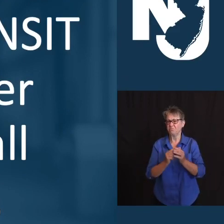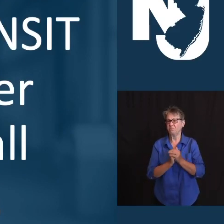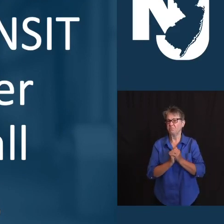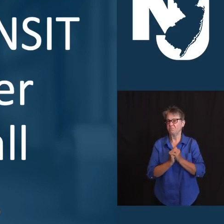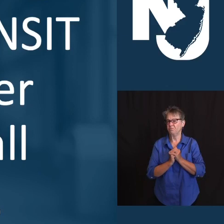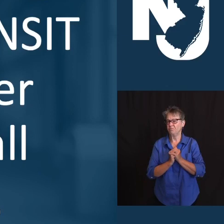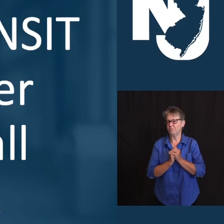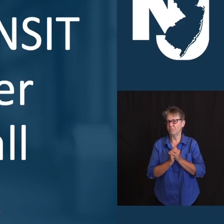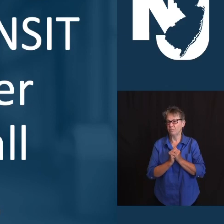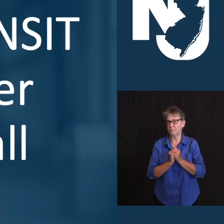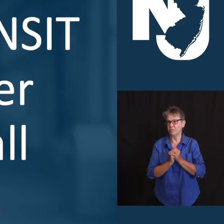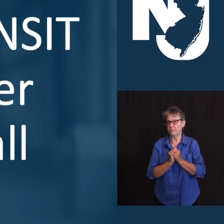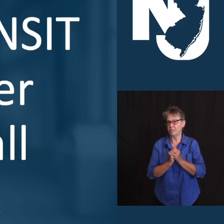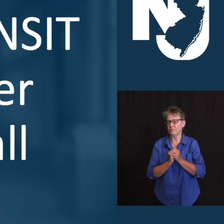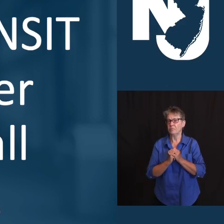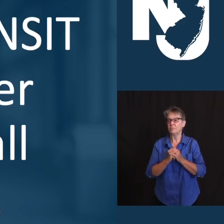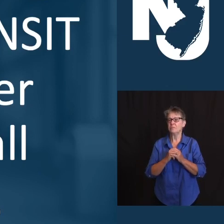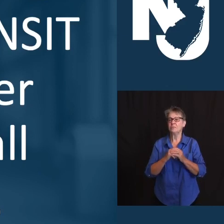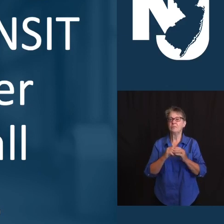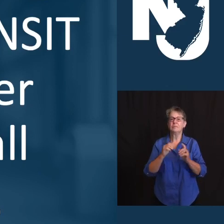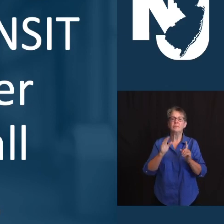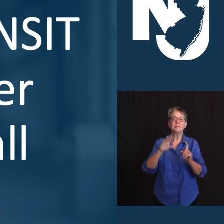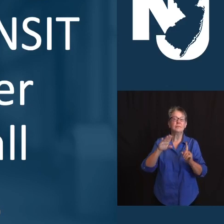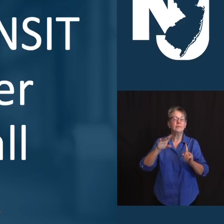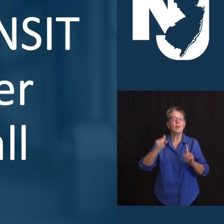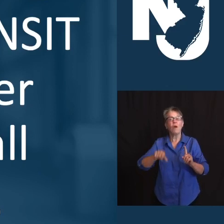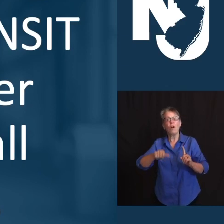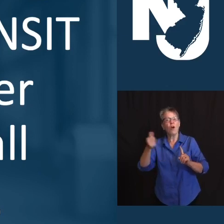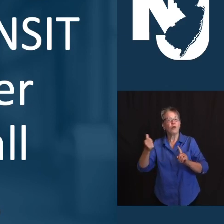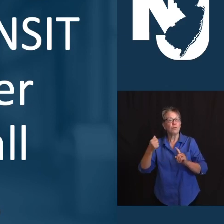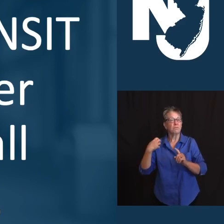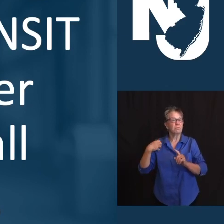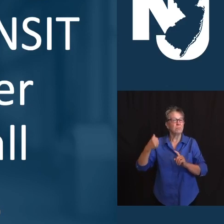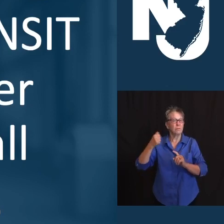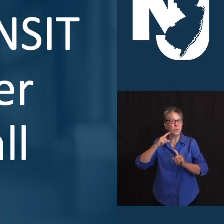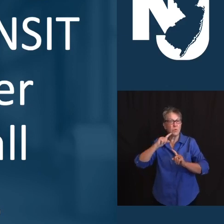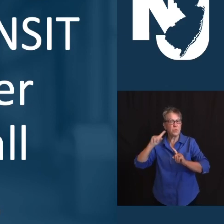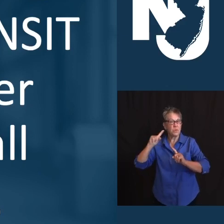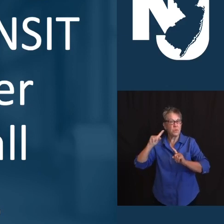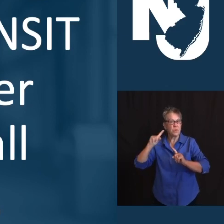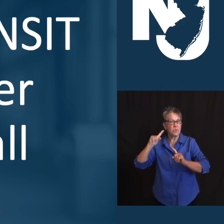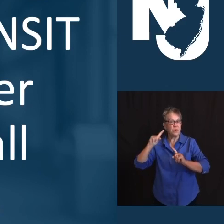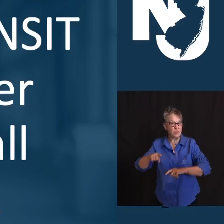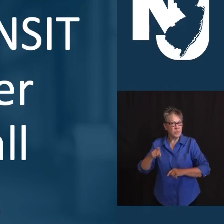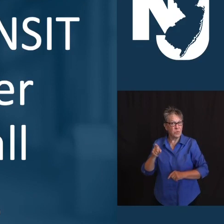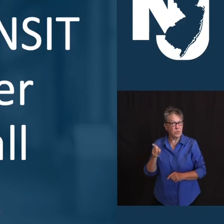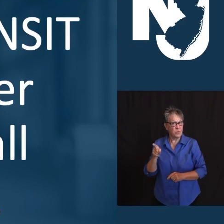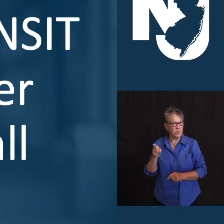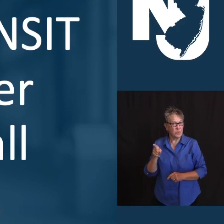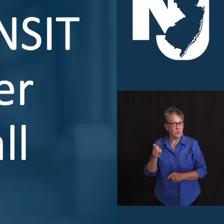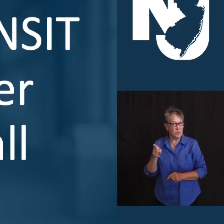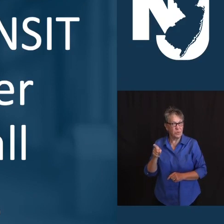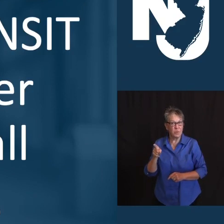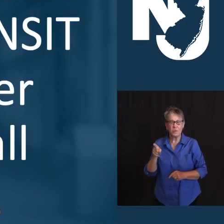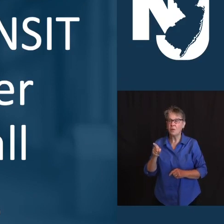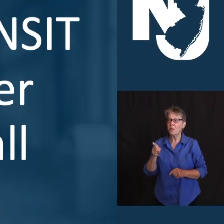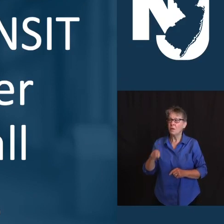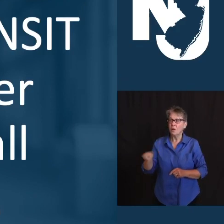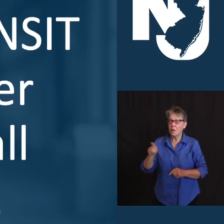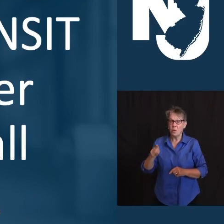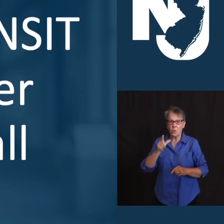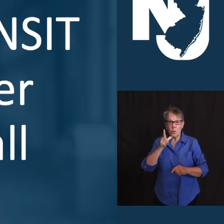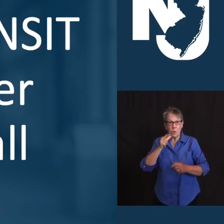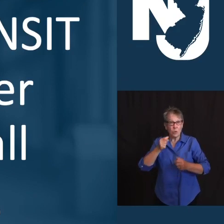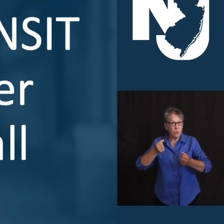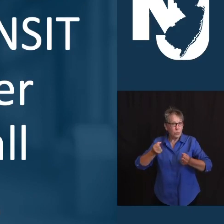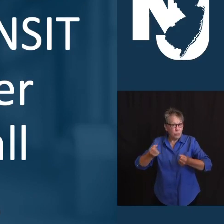both NJ Transit and private carrier employees and customers while in all vehicles, remain in effect. And through